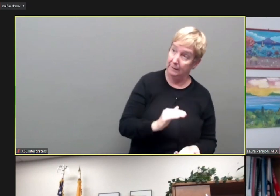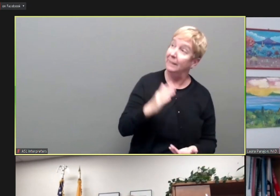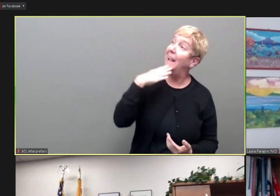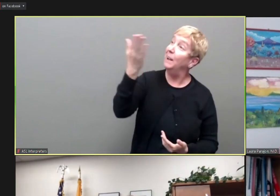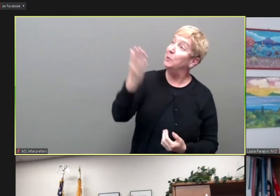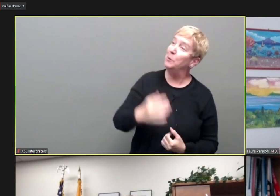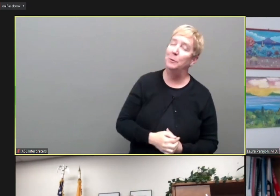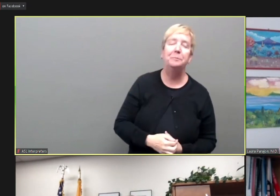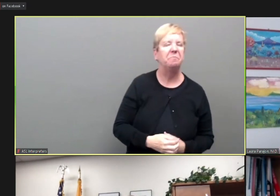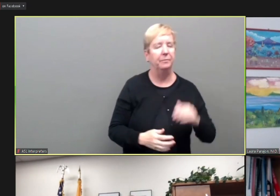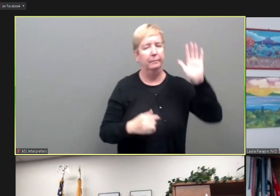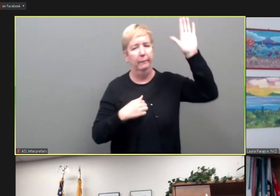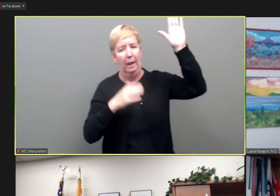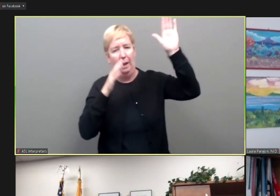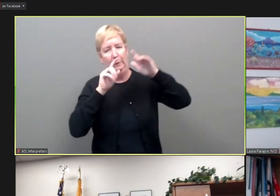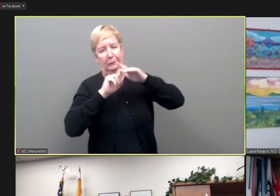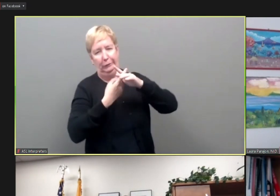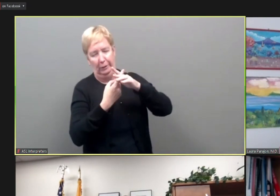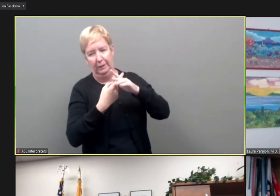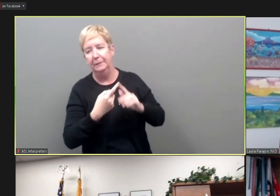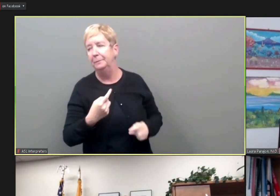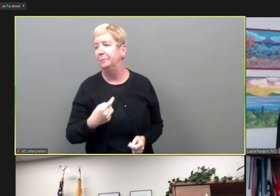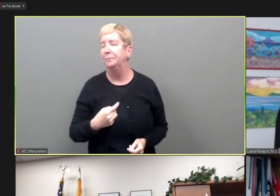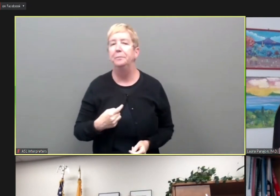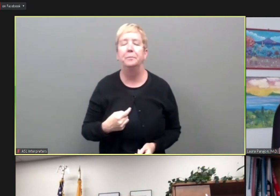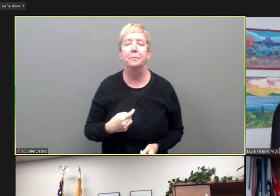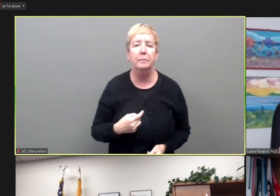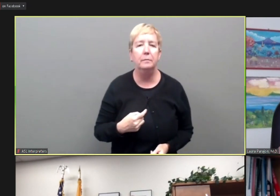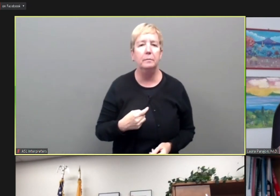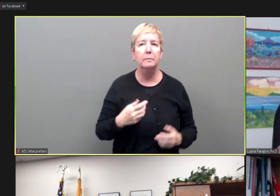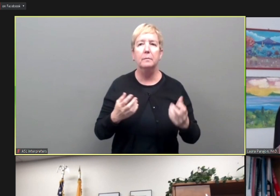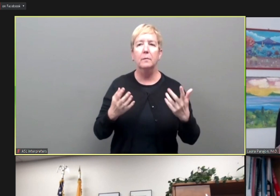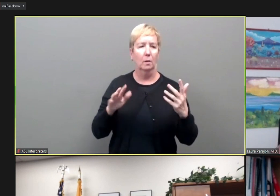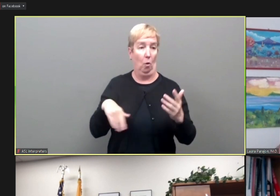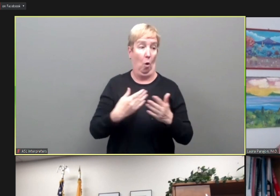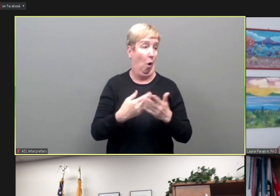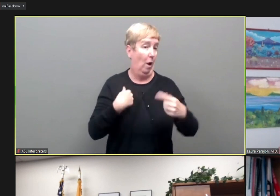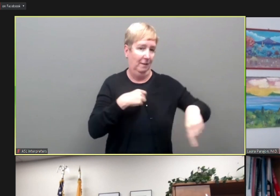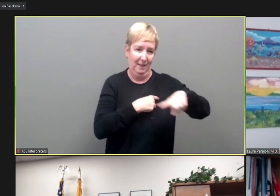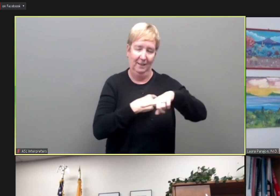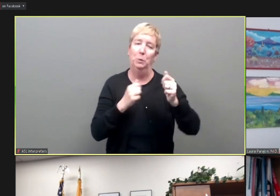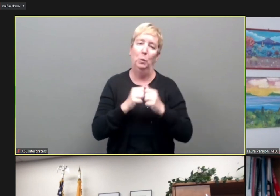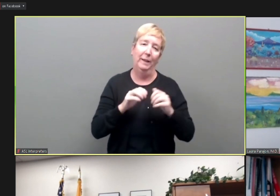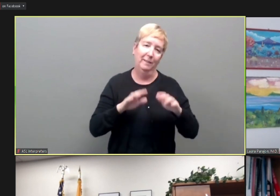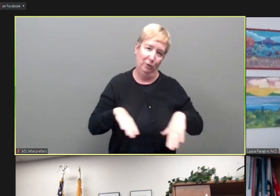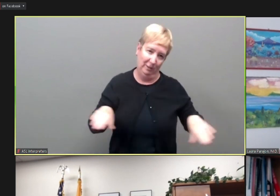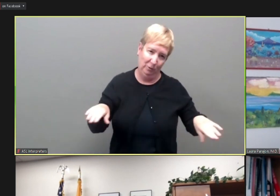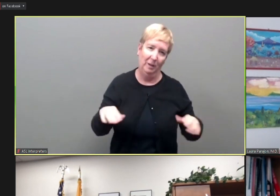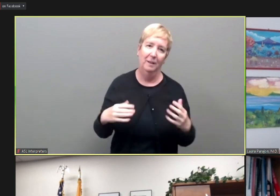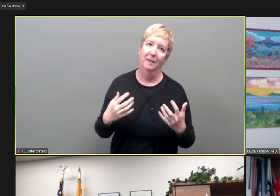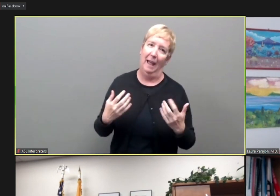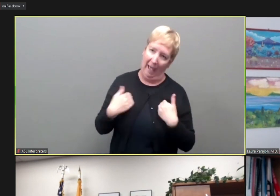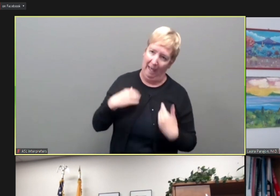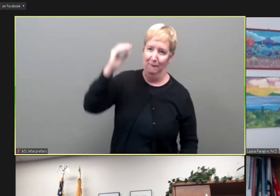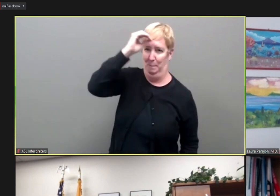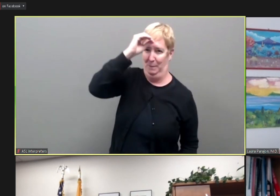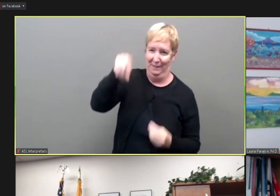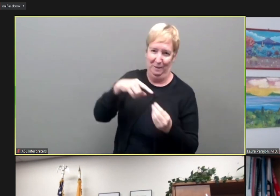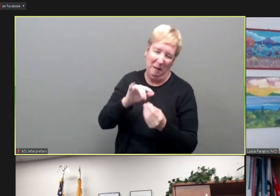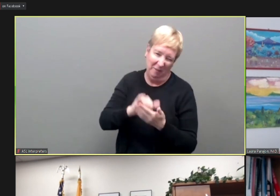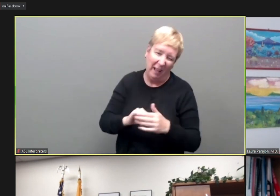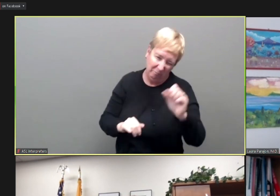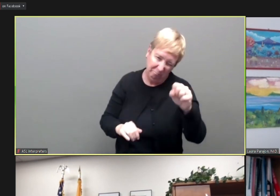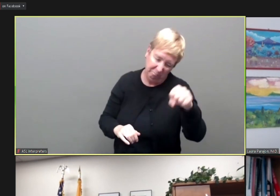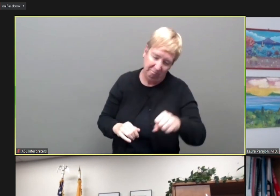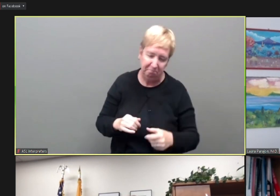I'll start. I know Laura will want to weigh in, and all of us who have kids in New Mexico want to weigh in on this one, believe me. But